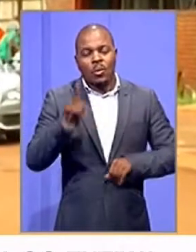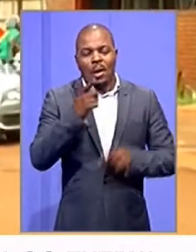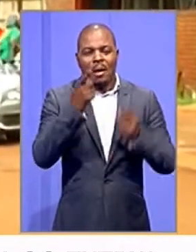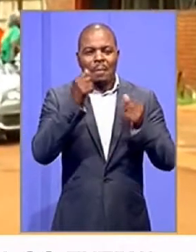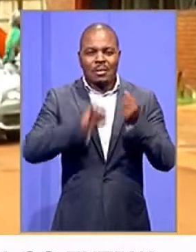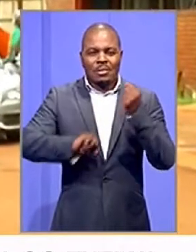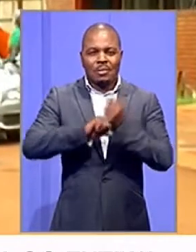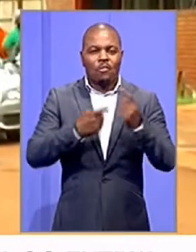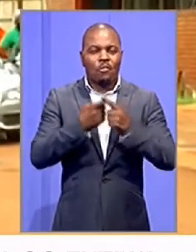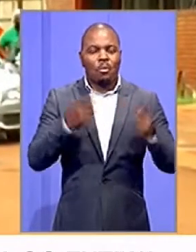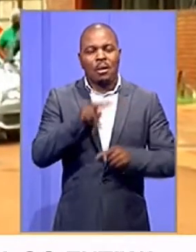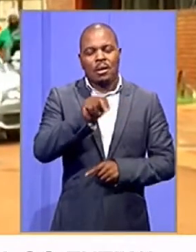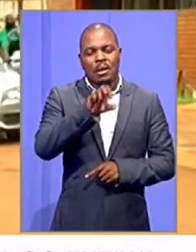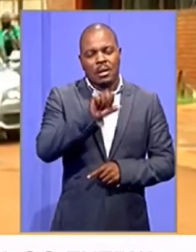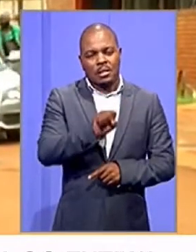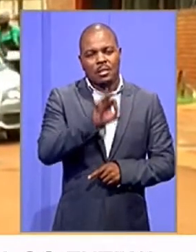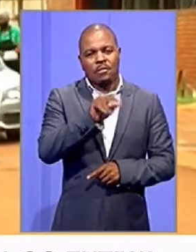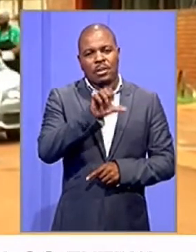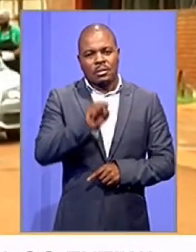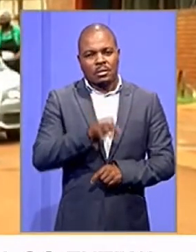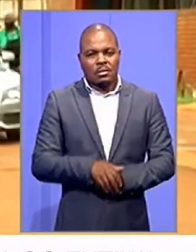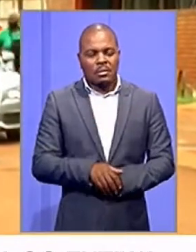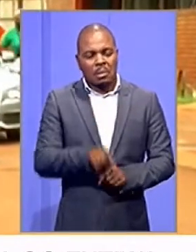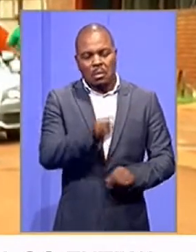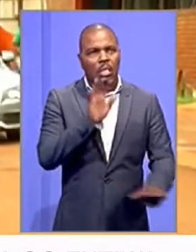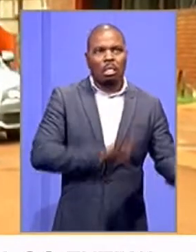mašheleng ka ba NSFAS ba mo